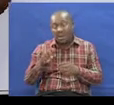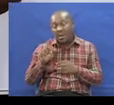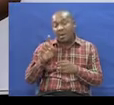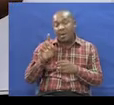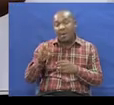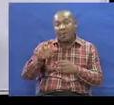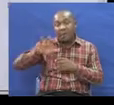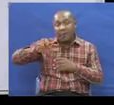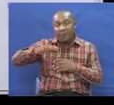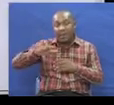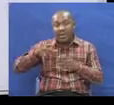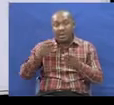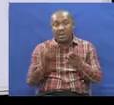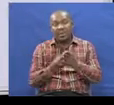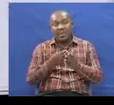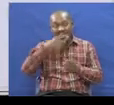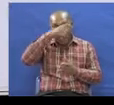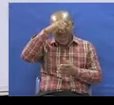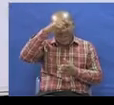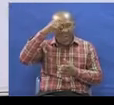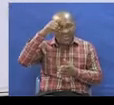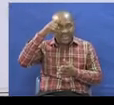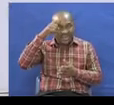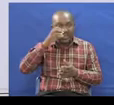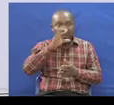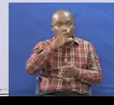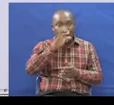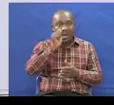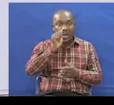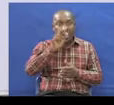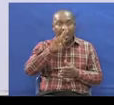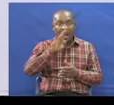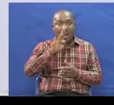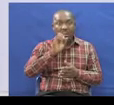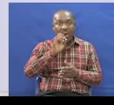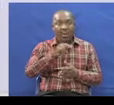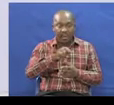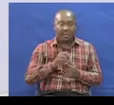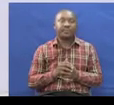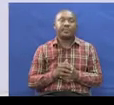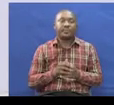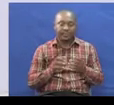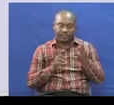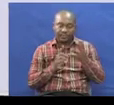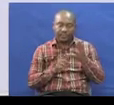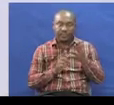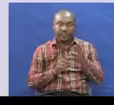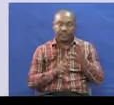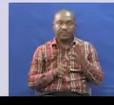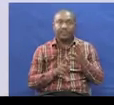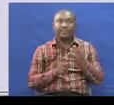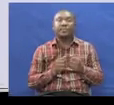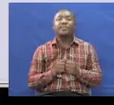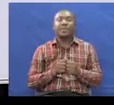Also, this is the method we can also use to prepare hydrogen in the laboratory. And lastly, the method is